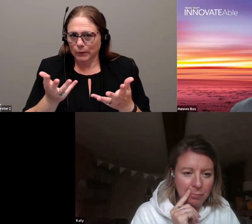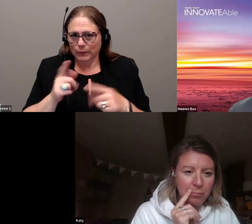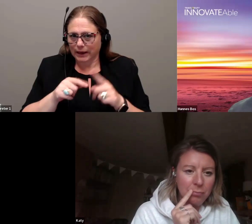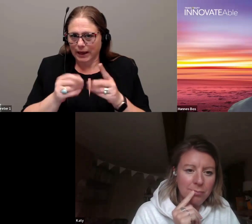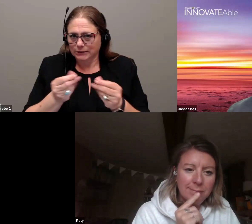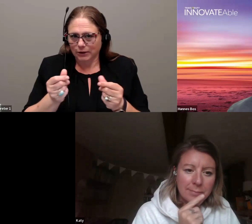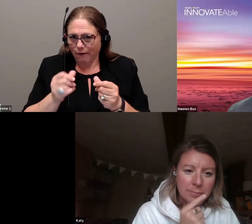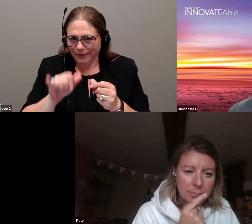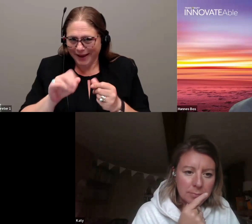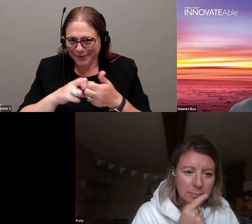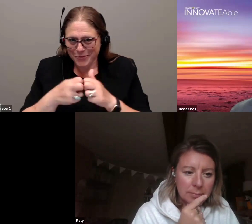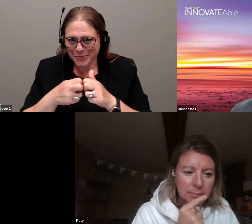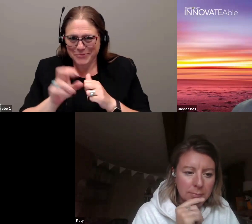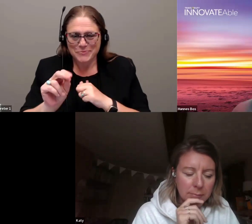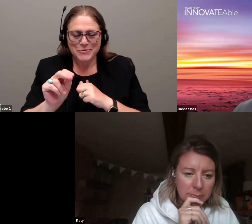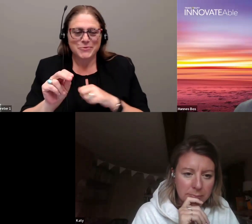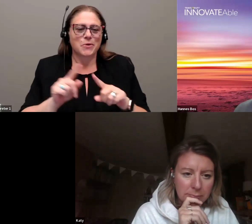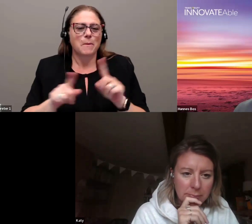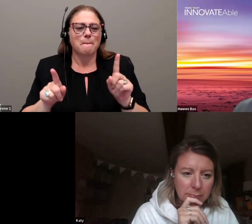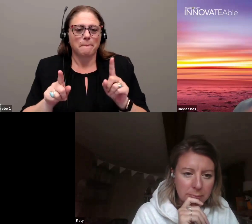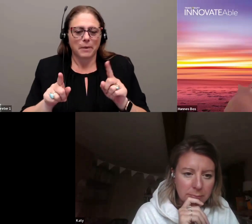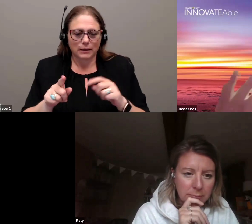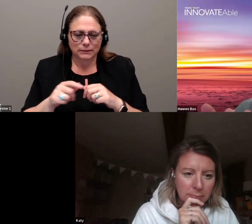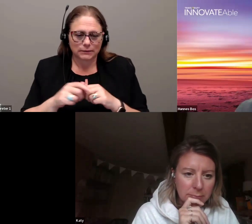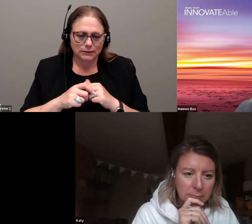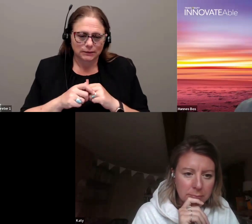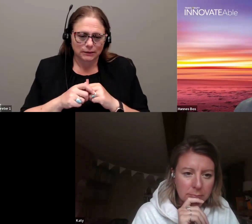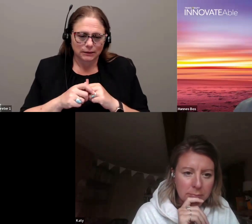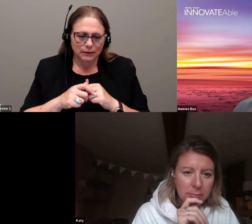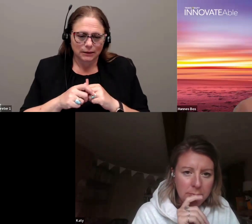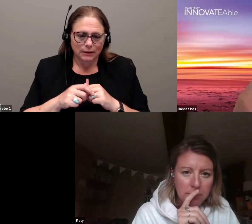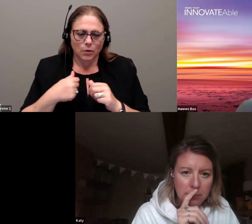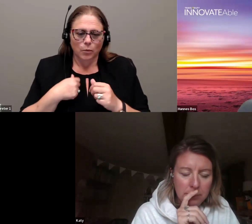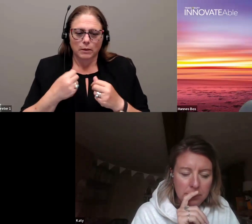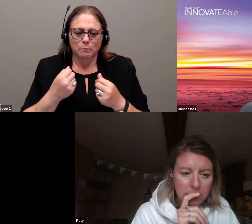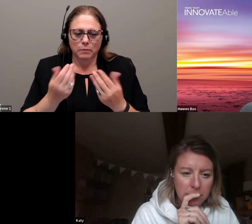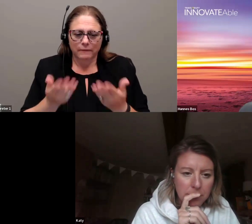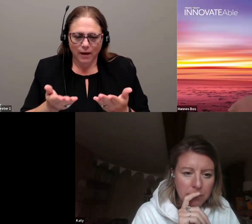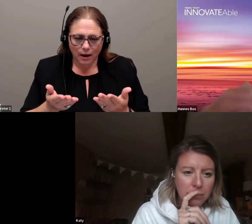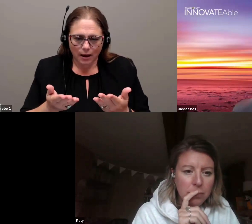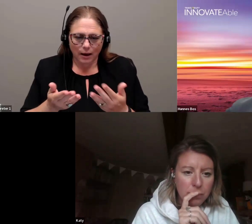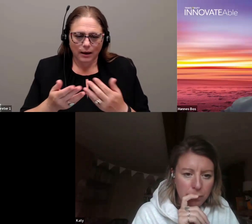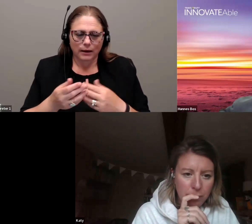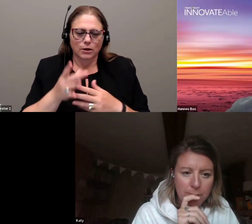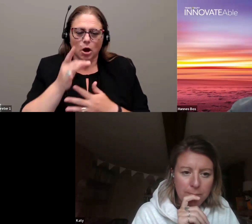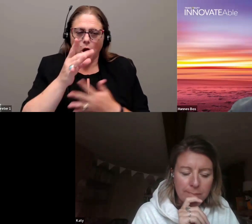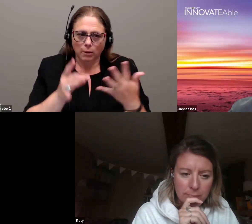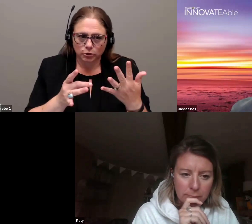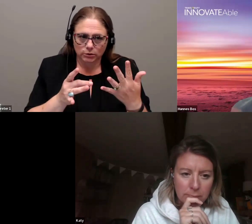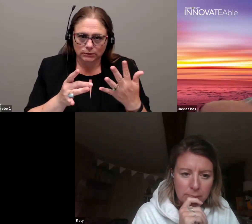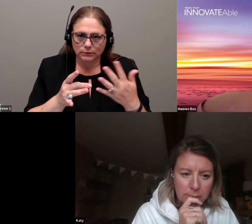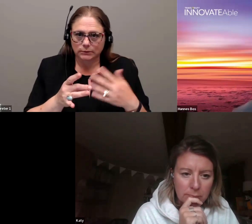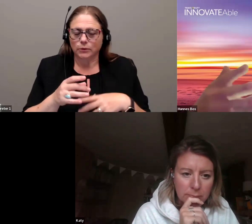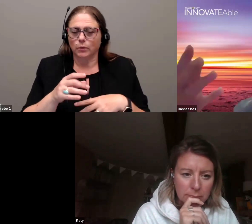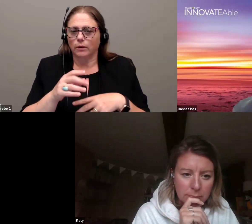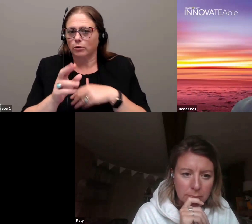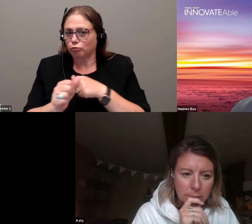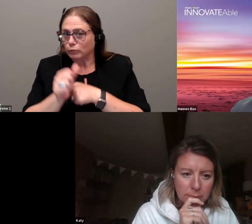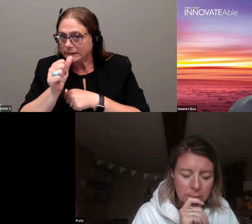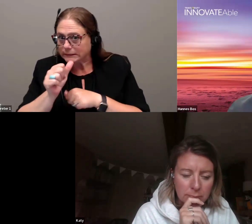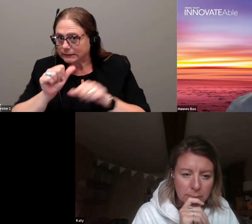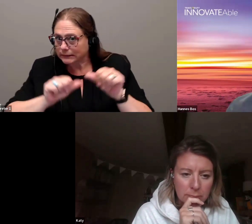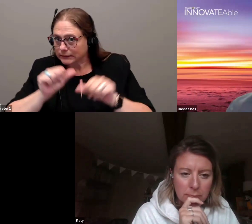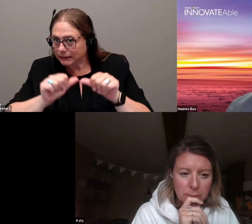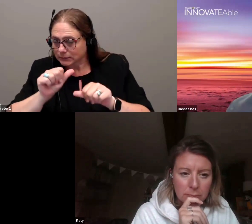we do solve is to make sure that we provide options and a risk assessment. Is there 1 elevator or 2, 3, 4 elevators, so that people can